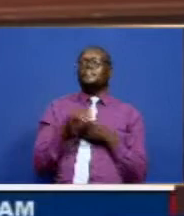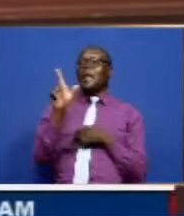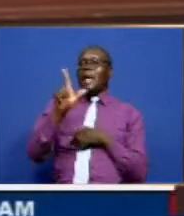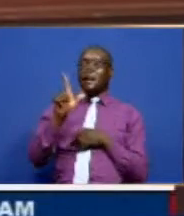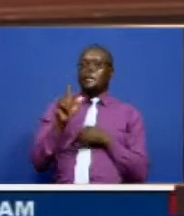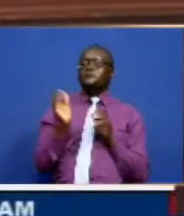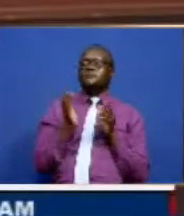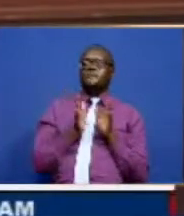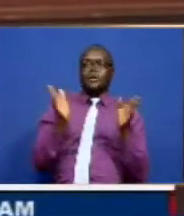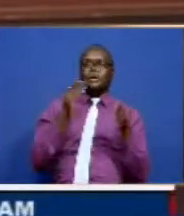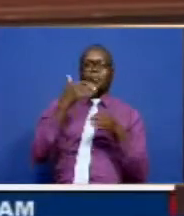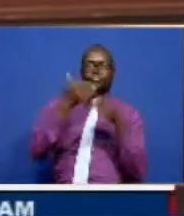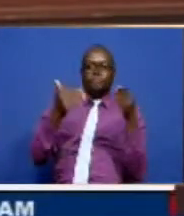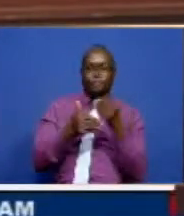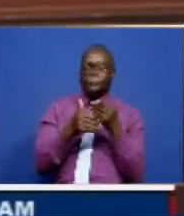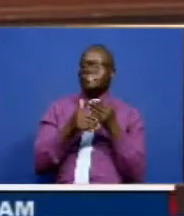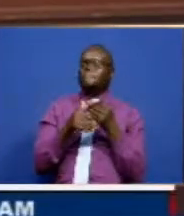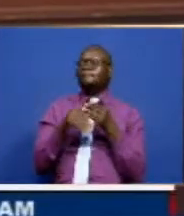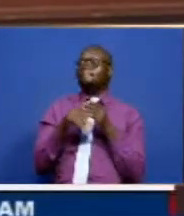Constructors Limited.